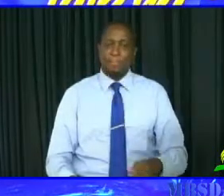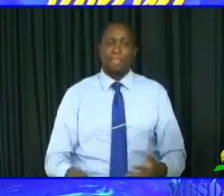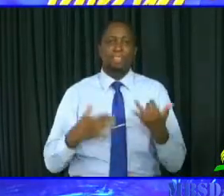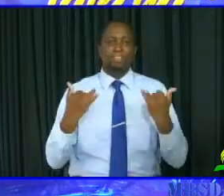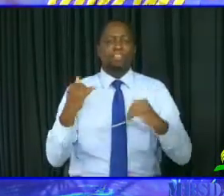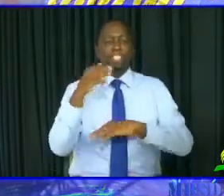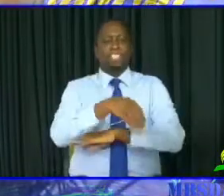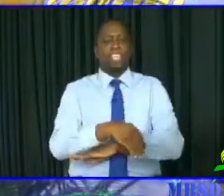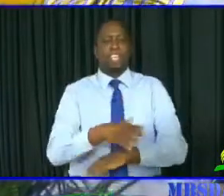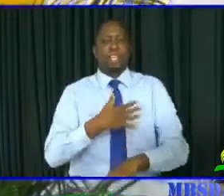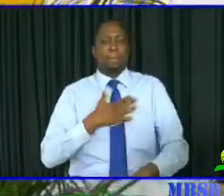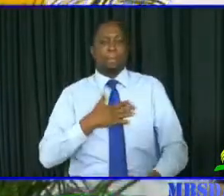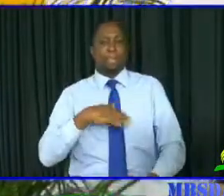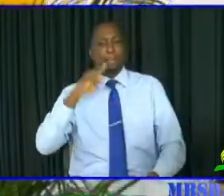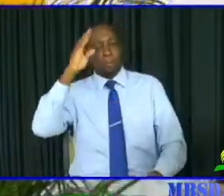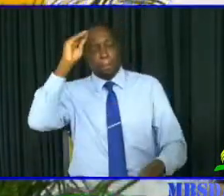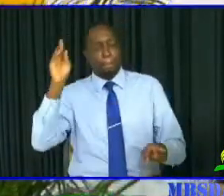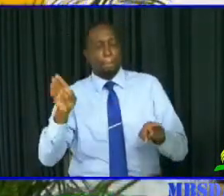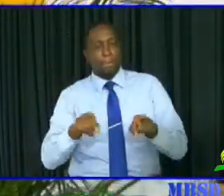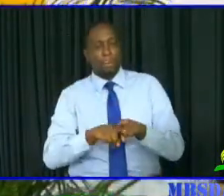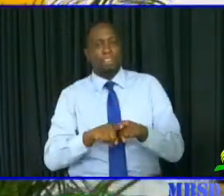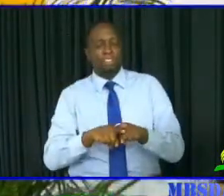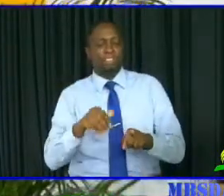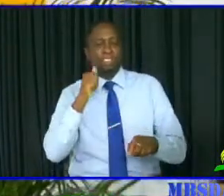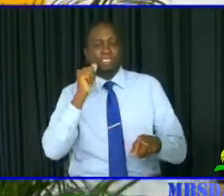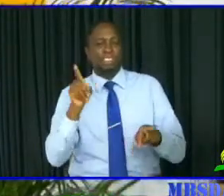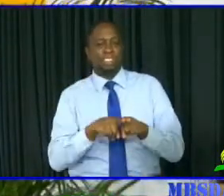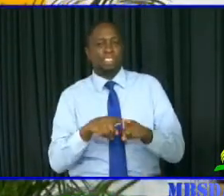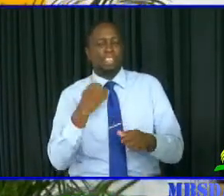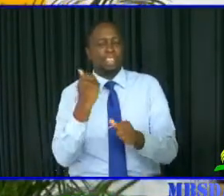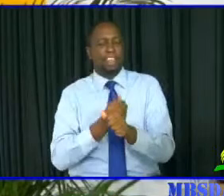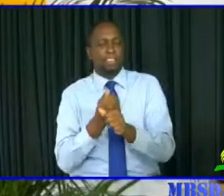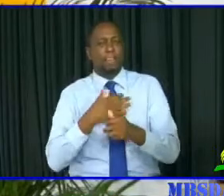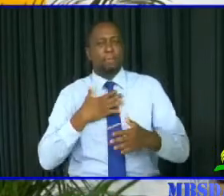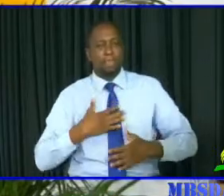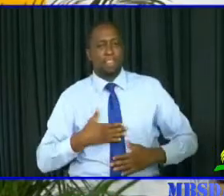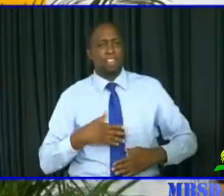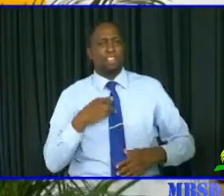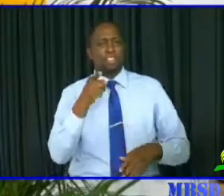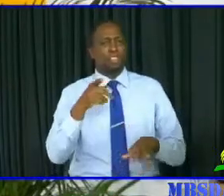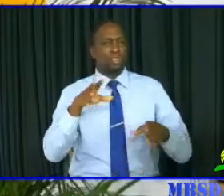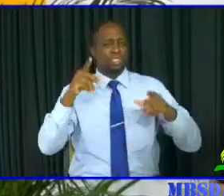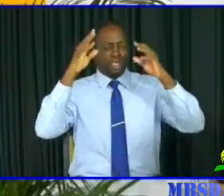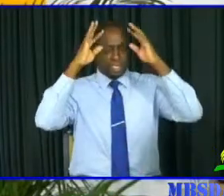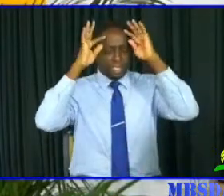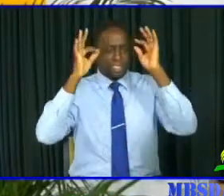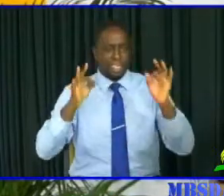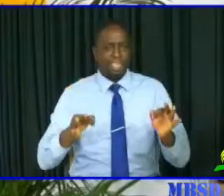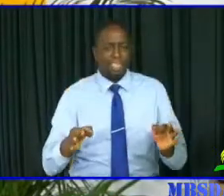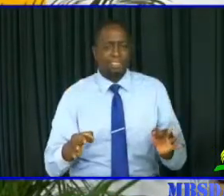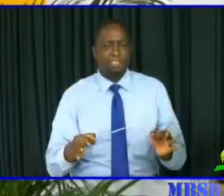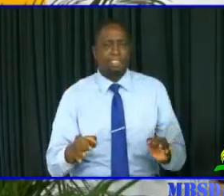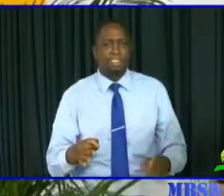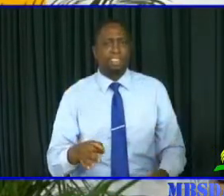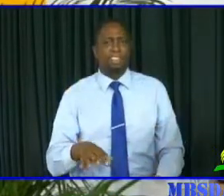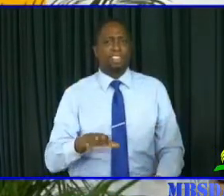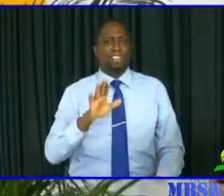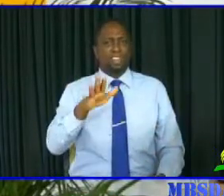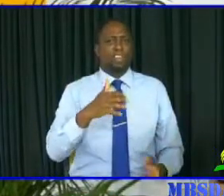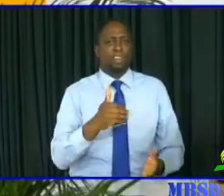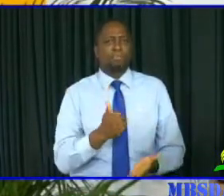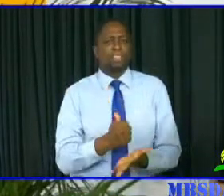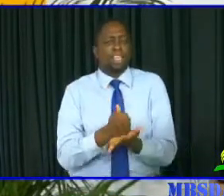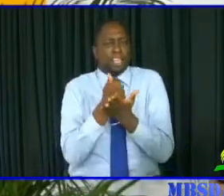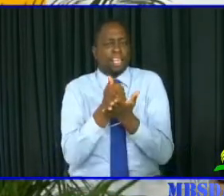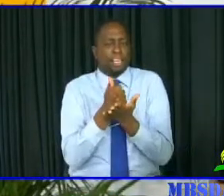Tonight, my brother, tonight, my sister, my cousin, everybody, you're watching, you're deciding. You're deciding. I said that your help along